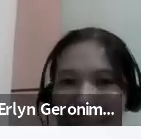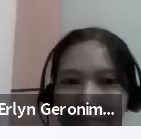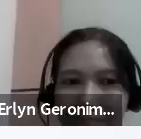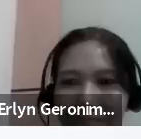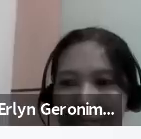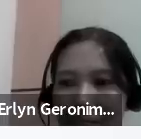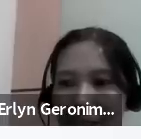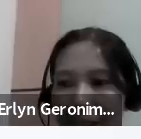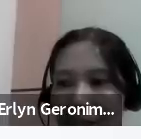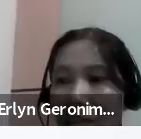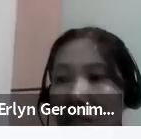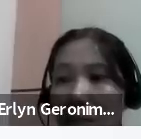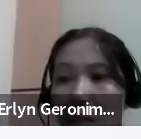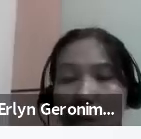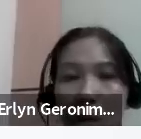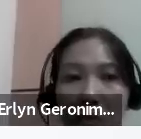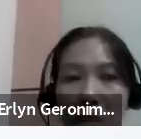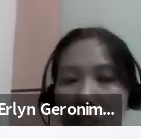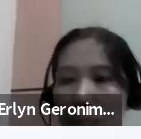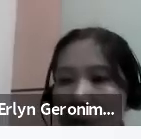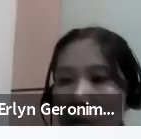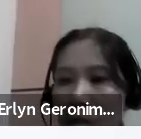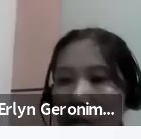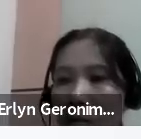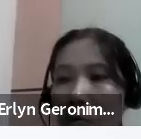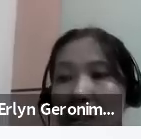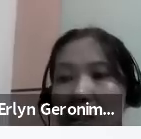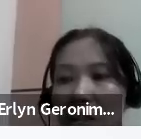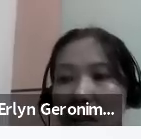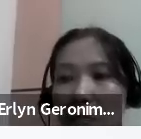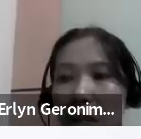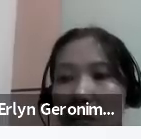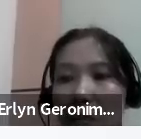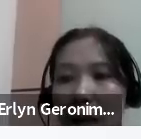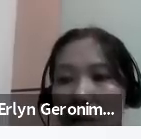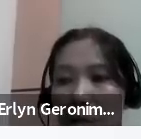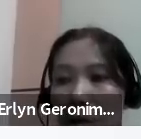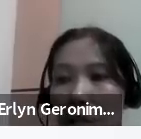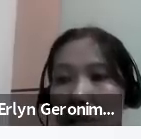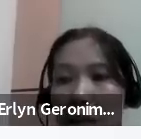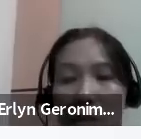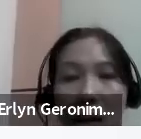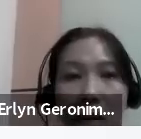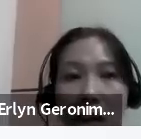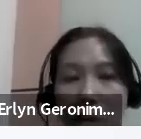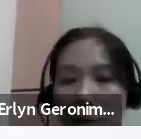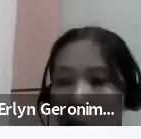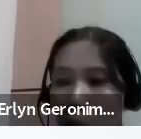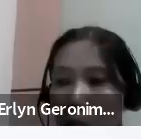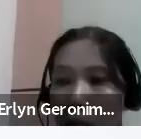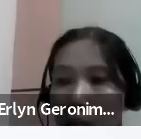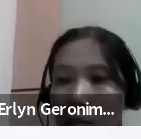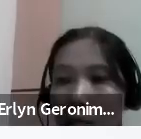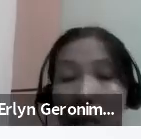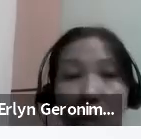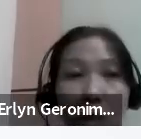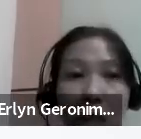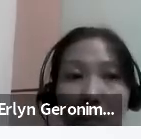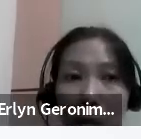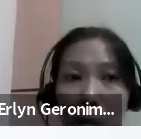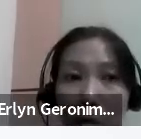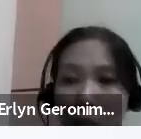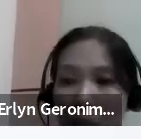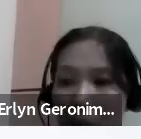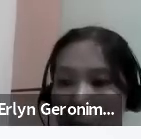Education. Let us begin with our first speaker, who is a graduate of Bachelor of Secondary Education, major